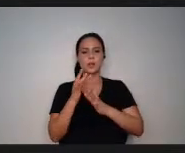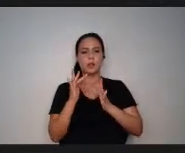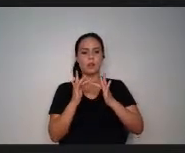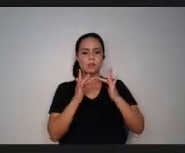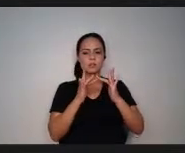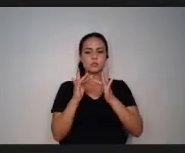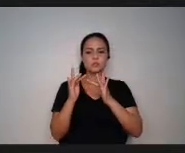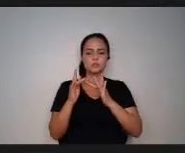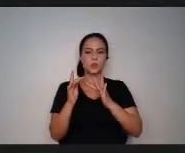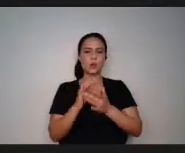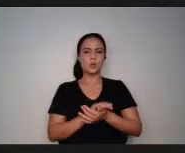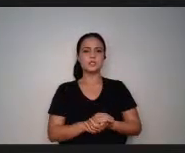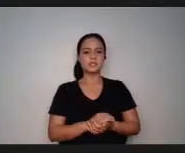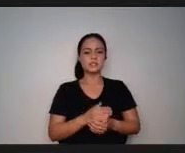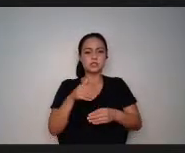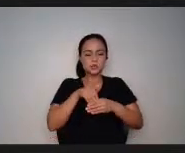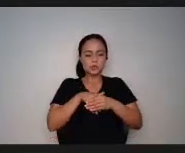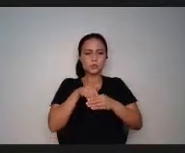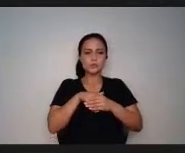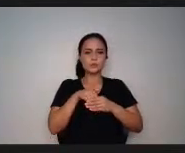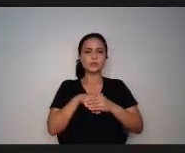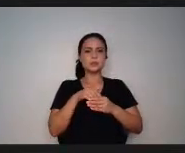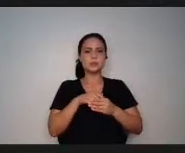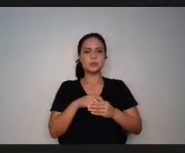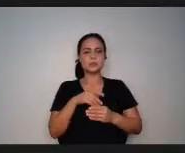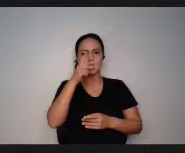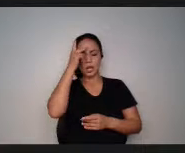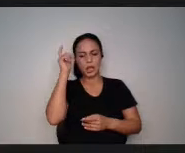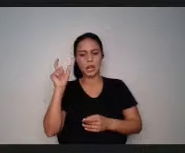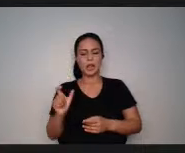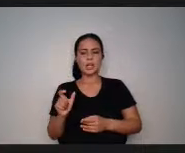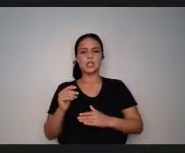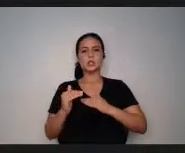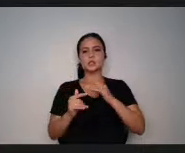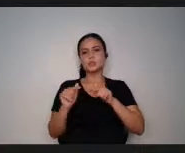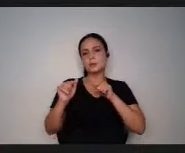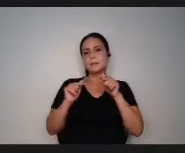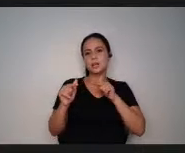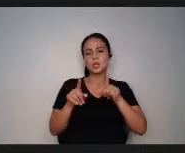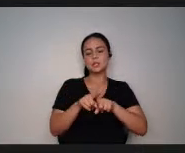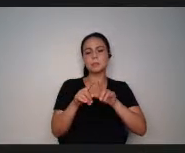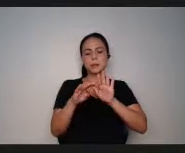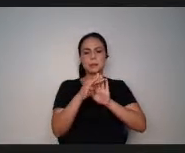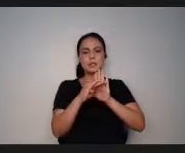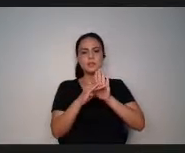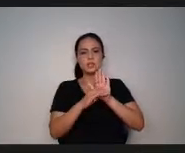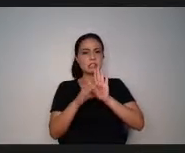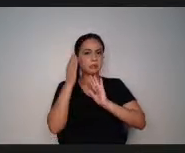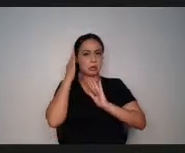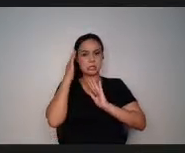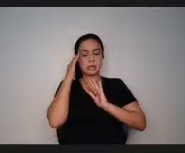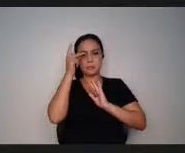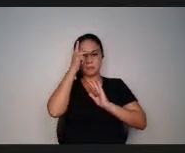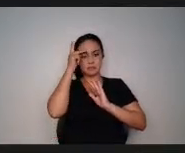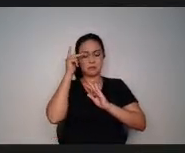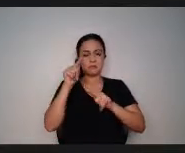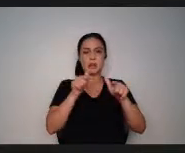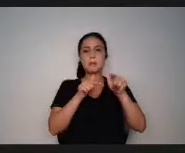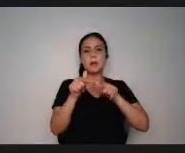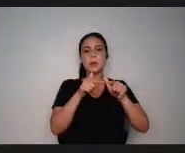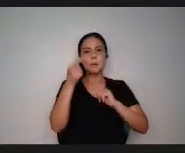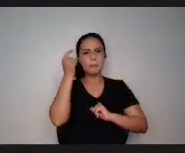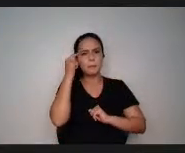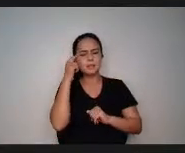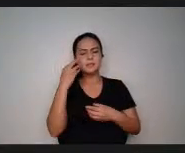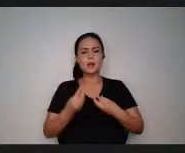it creates these triangular relations that are hidden between the client and the platform